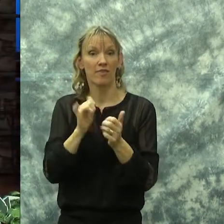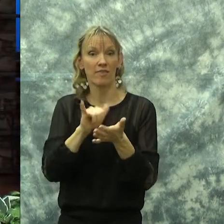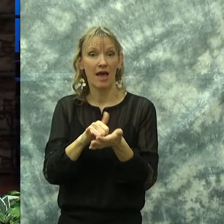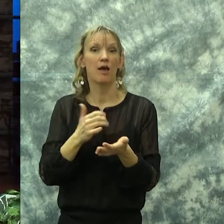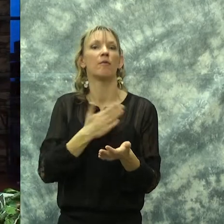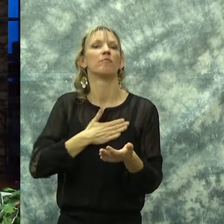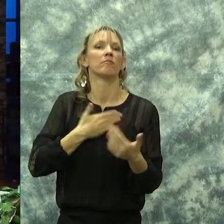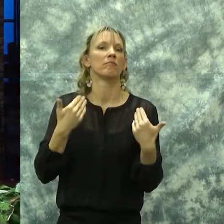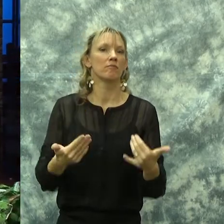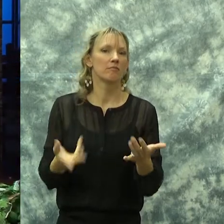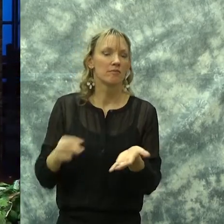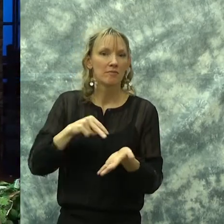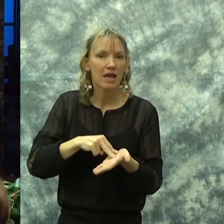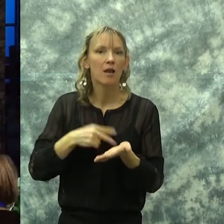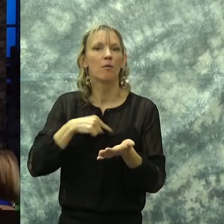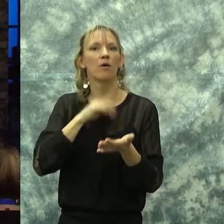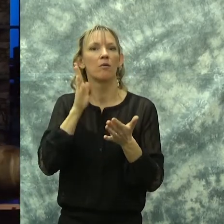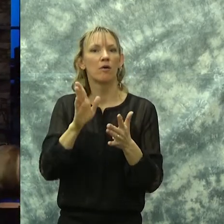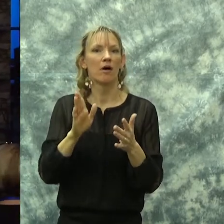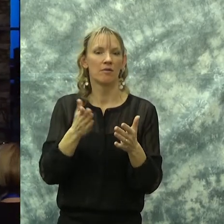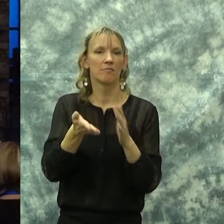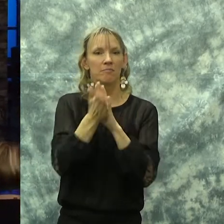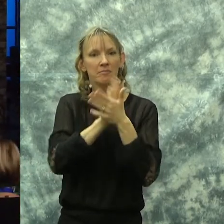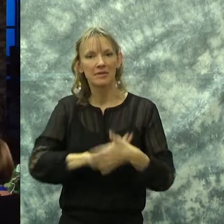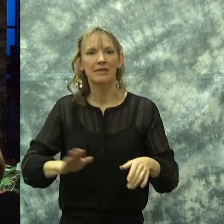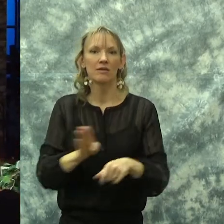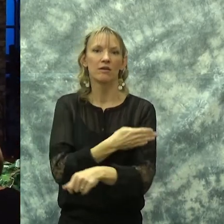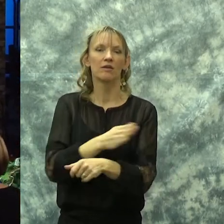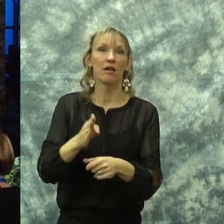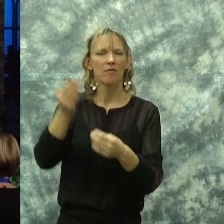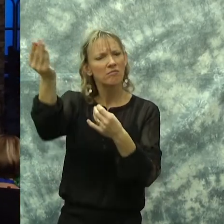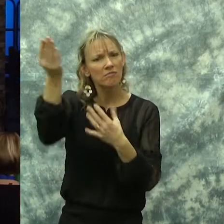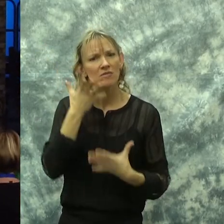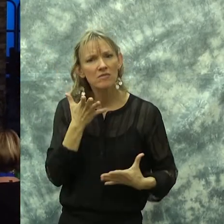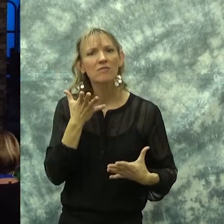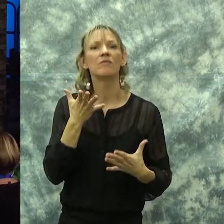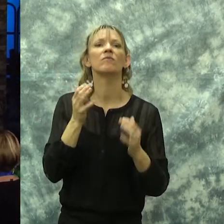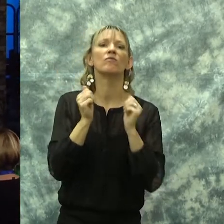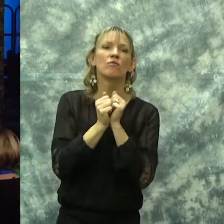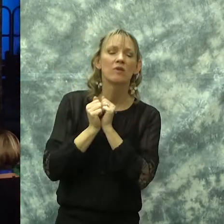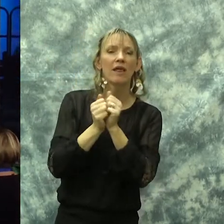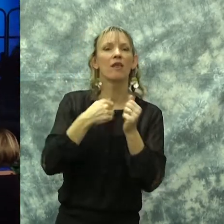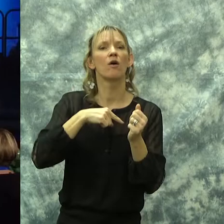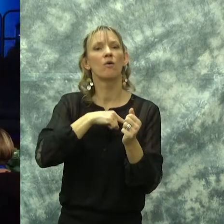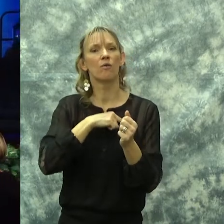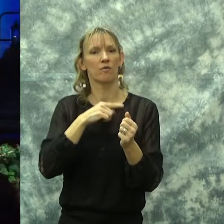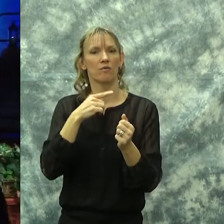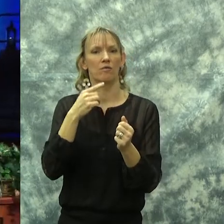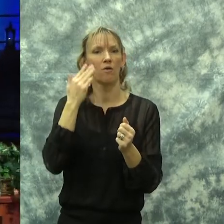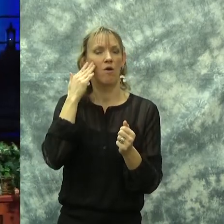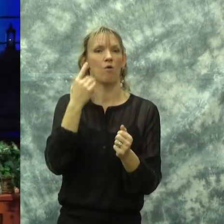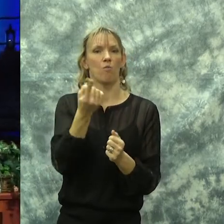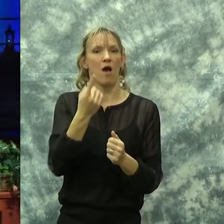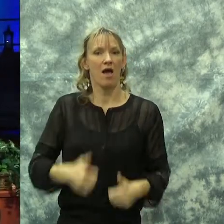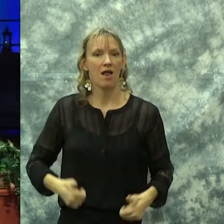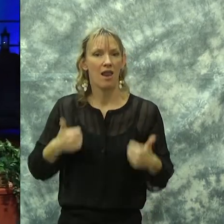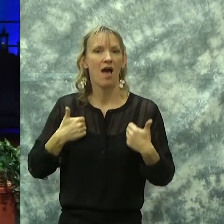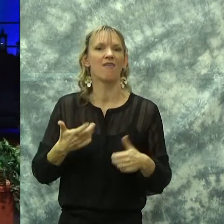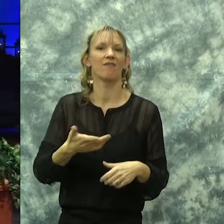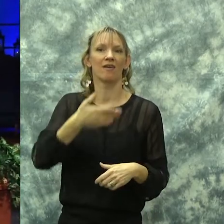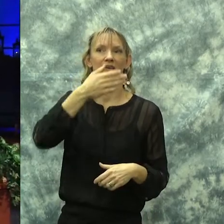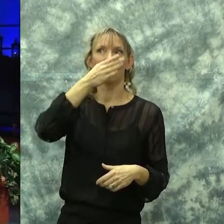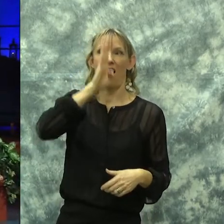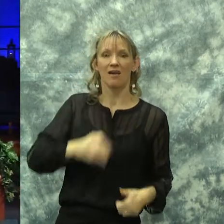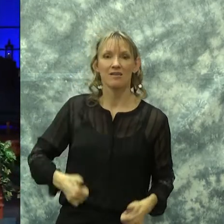like, stand up. We're going to move into singing the peace song, but let us know together. There is one life. That life is God's